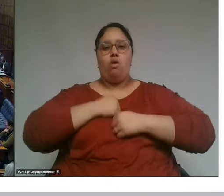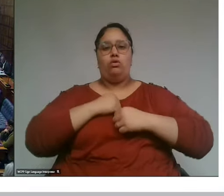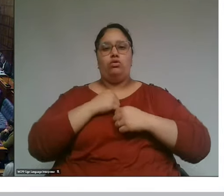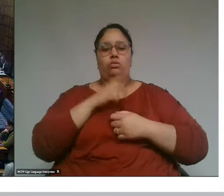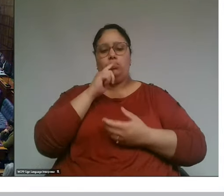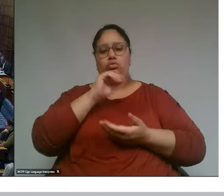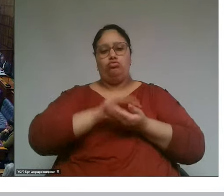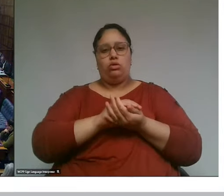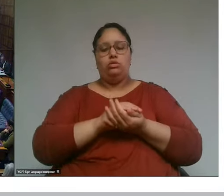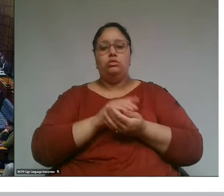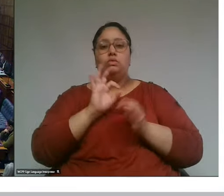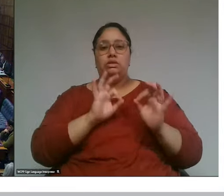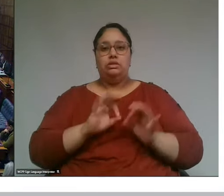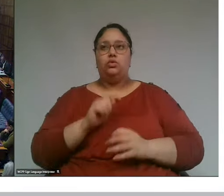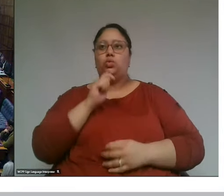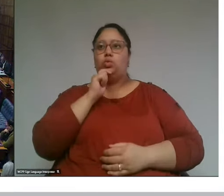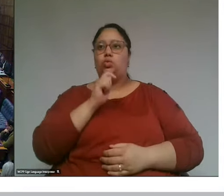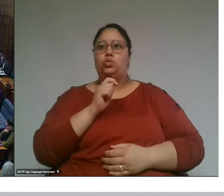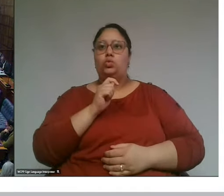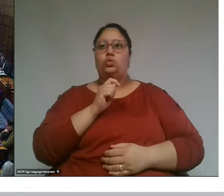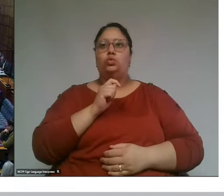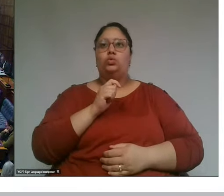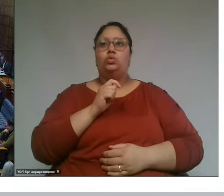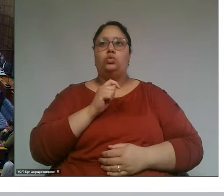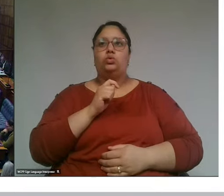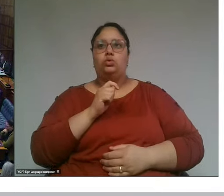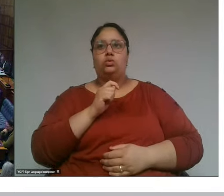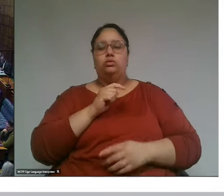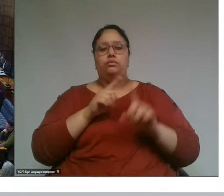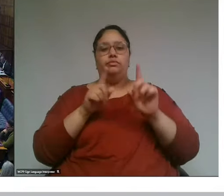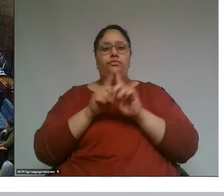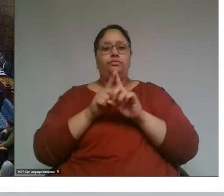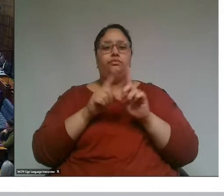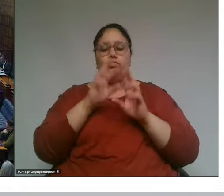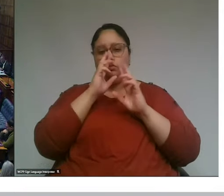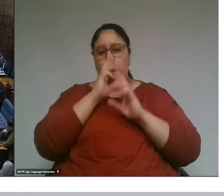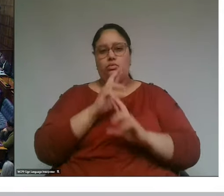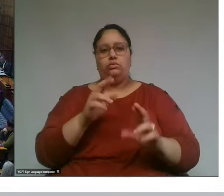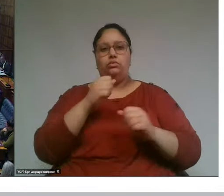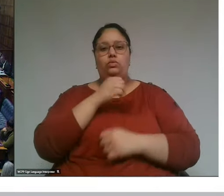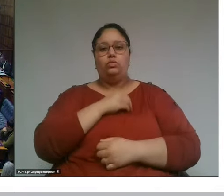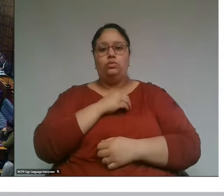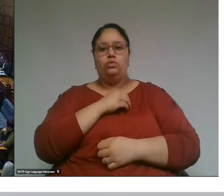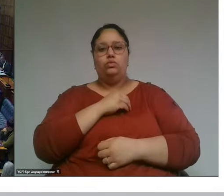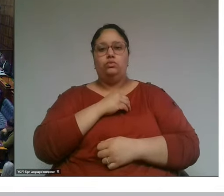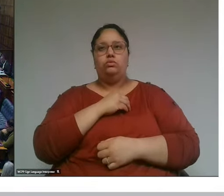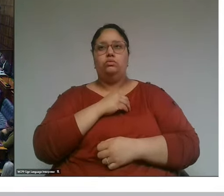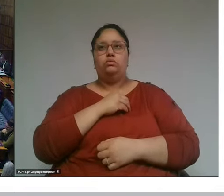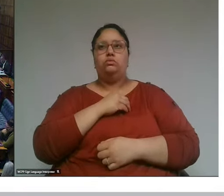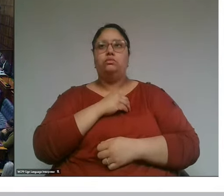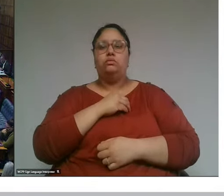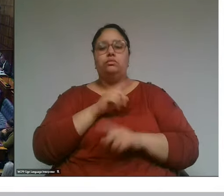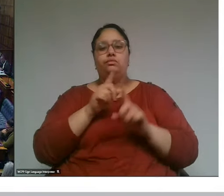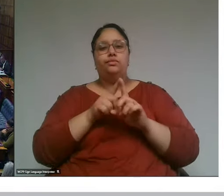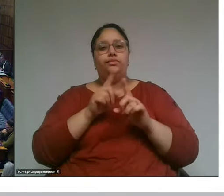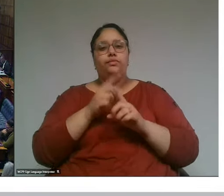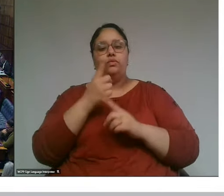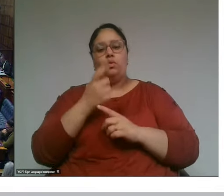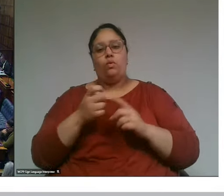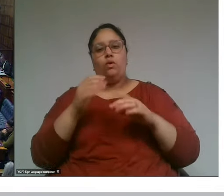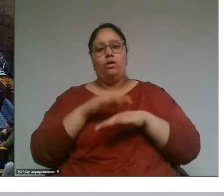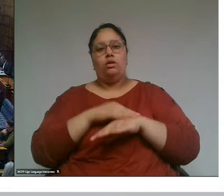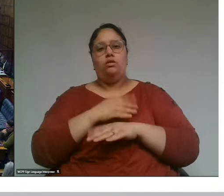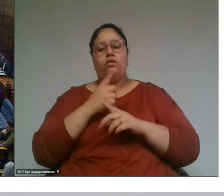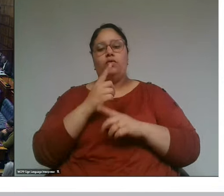so so that is really the the Norwegian um question with respect to trade um the amount was 3.13